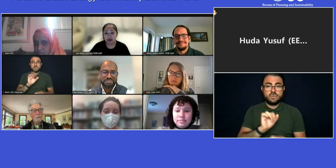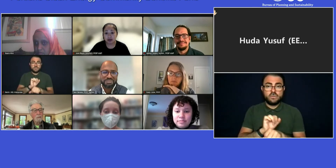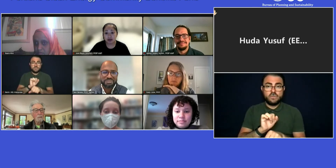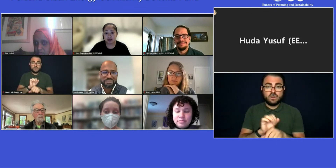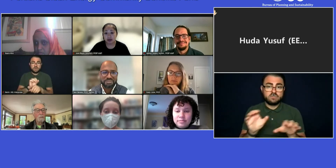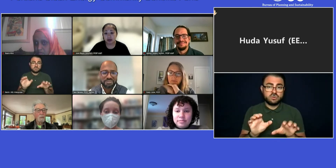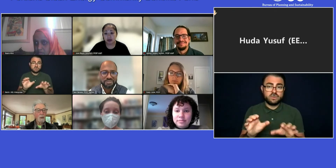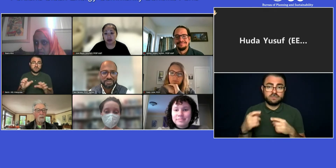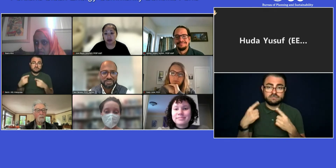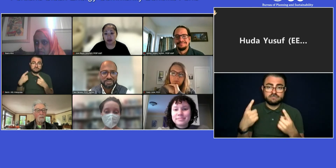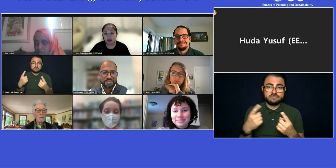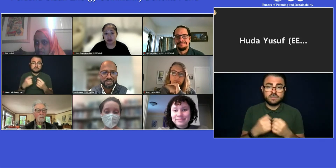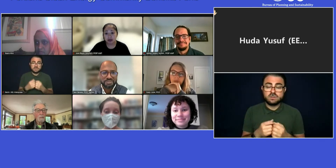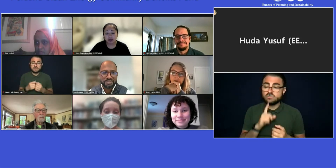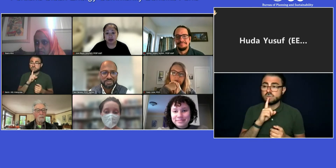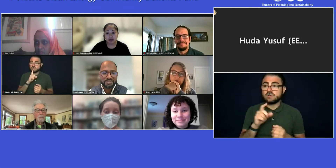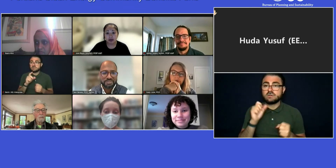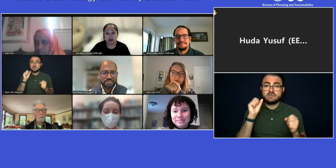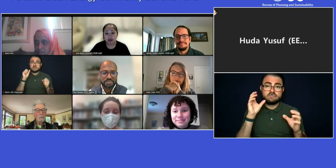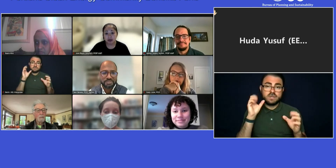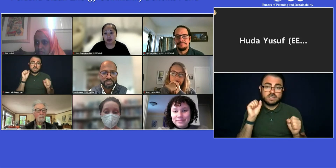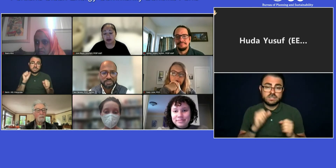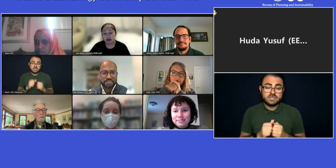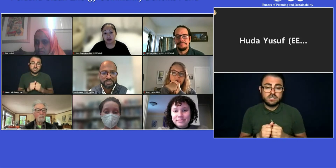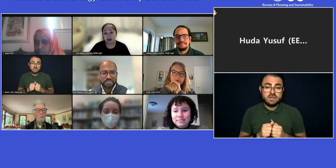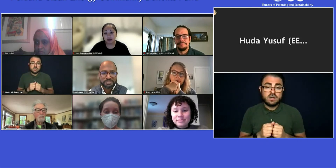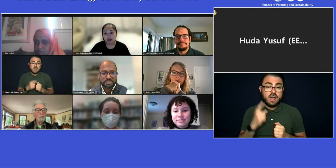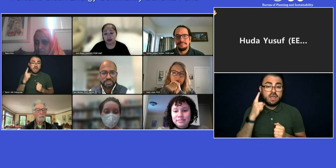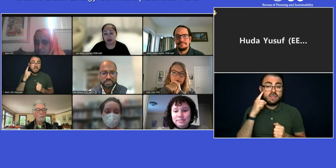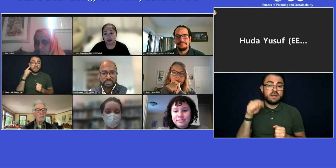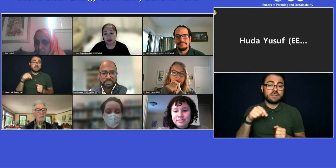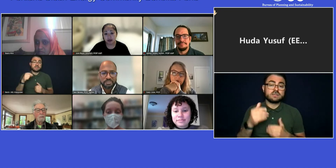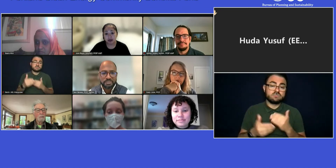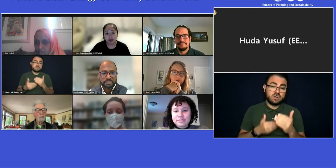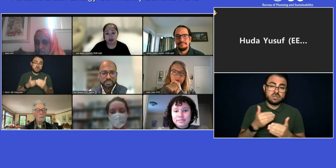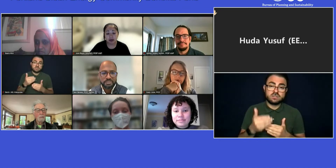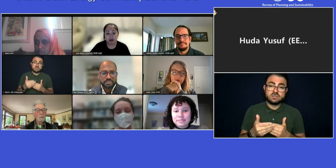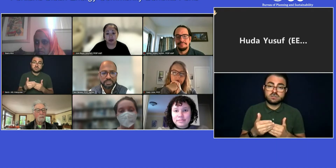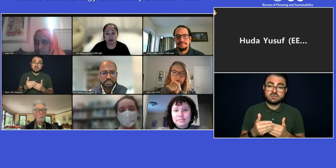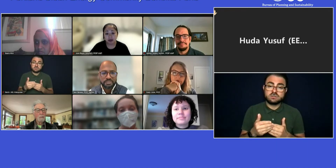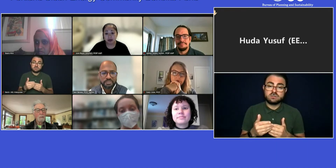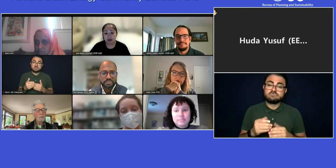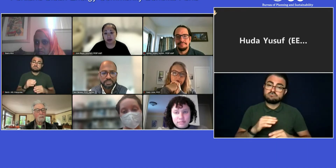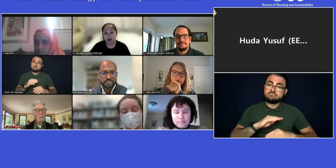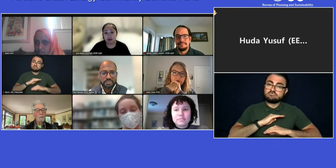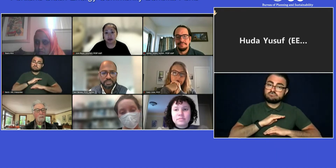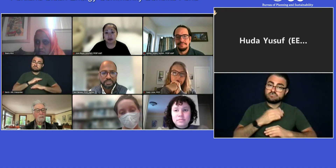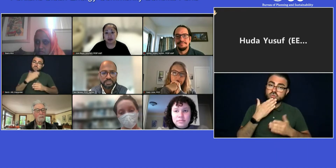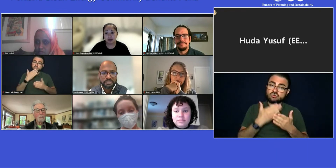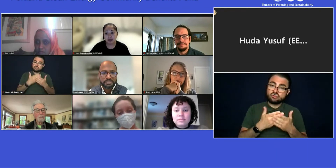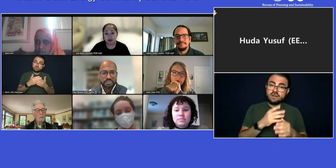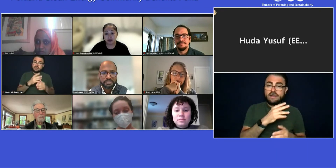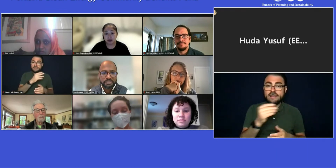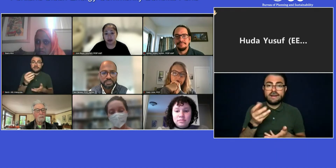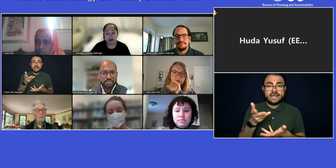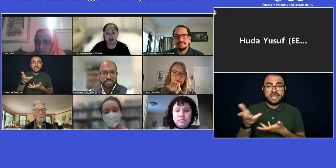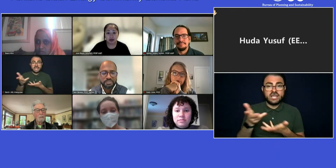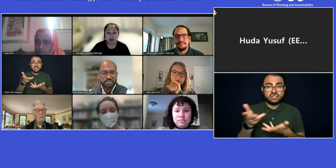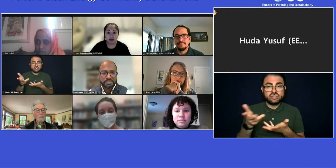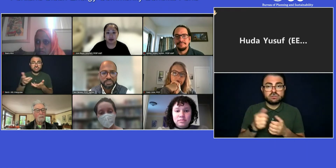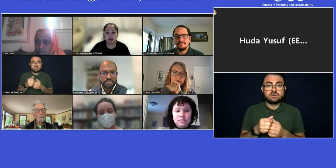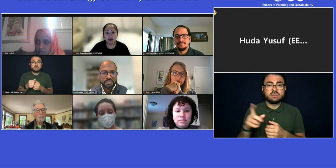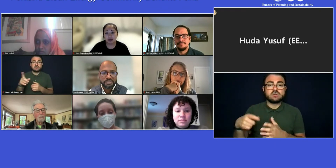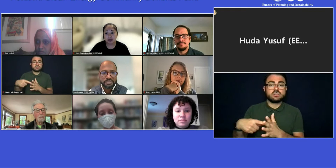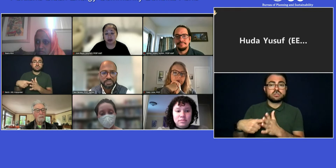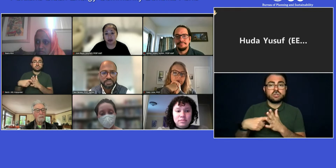an amazing job. I believe the process was very participatory and engaging, which captures the